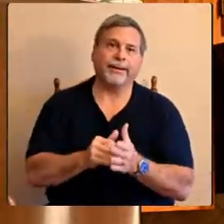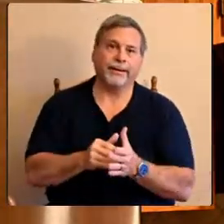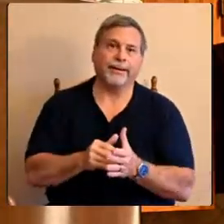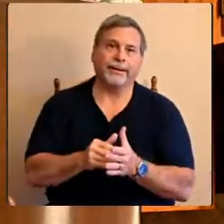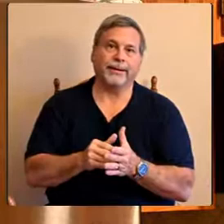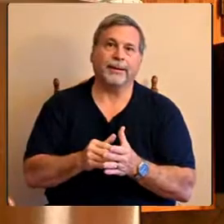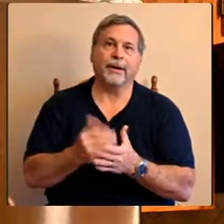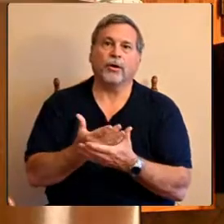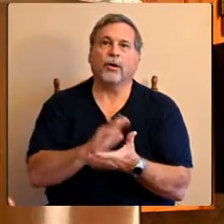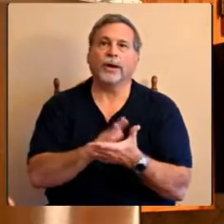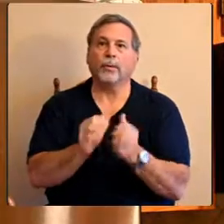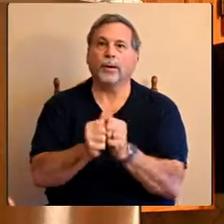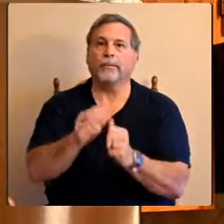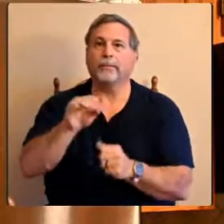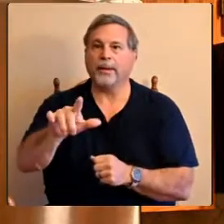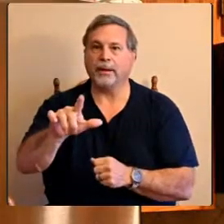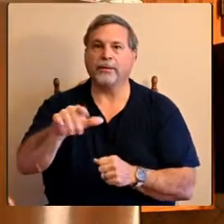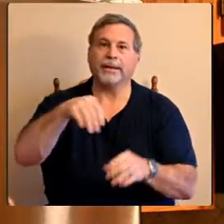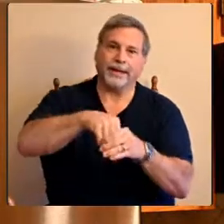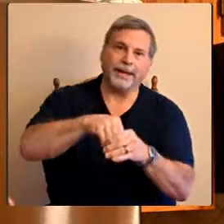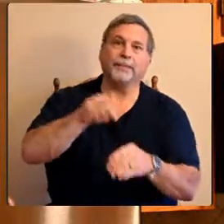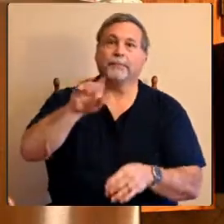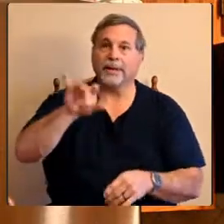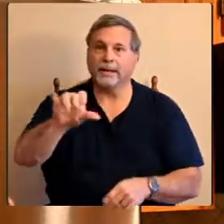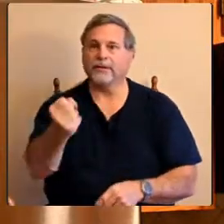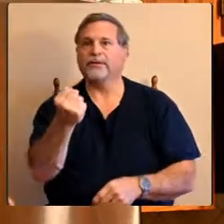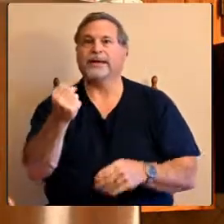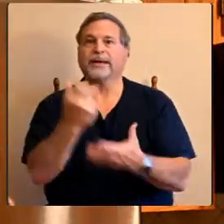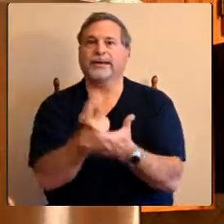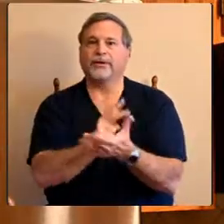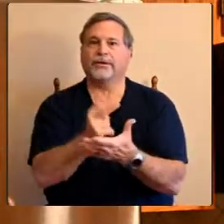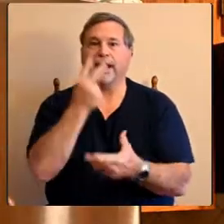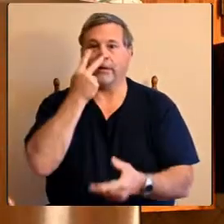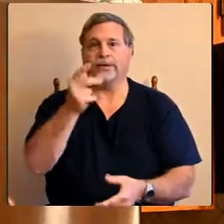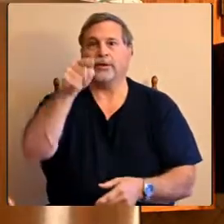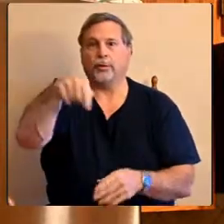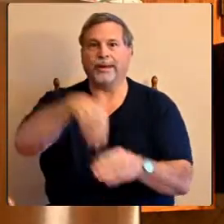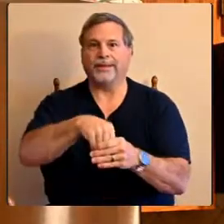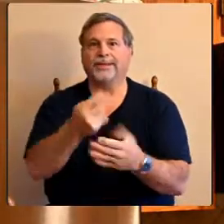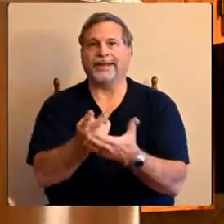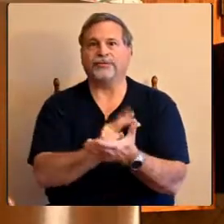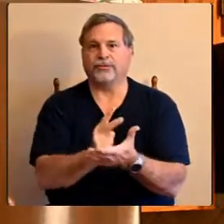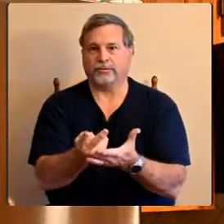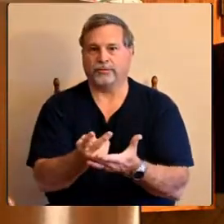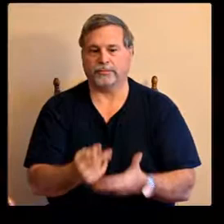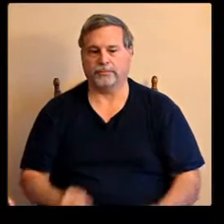again, Cooking with Bill in Bill's kitchen. I'll see you in the kitchen.